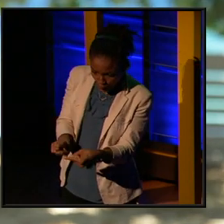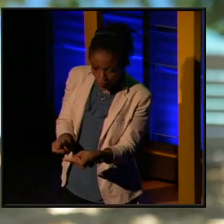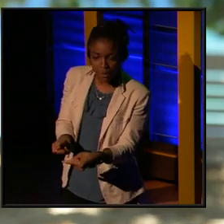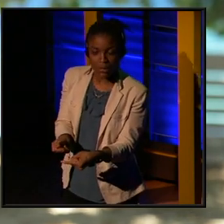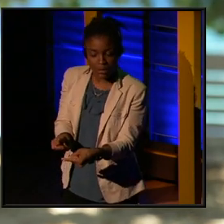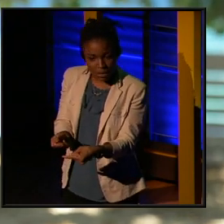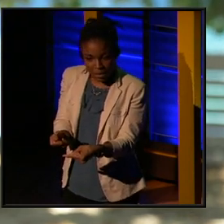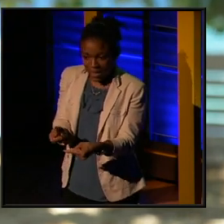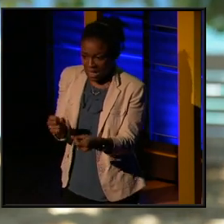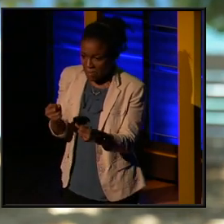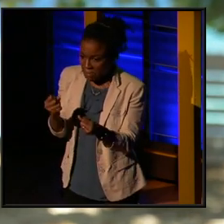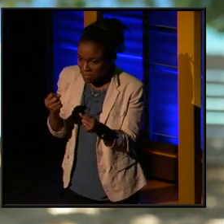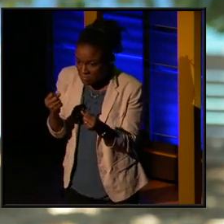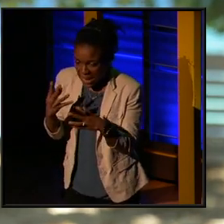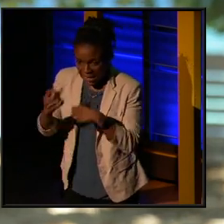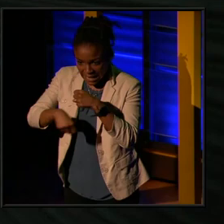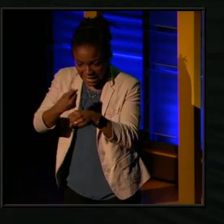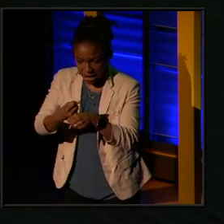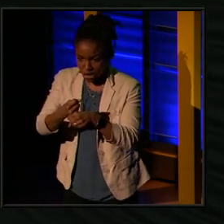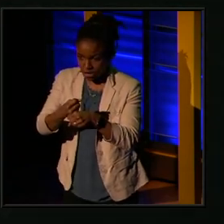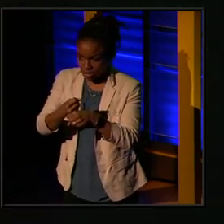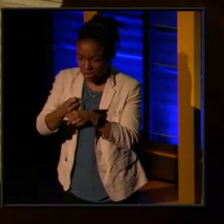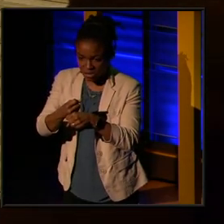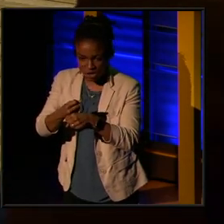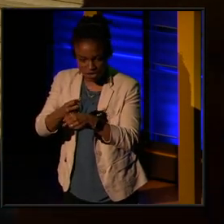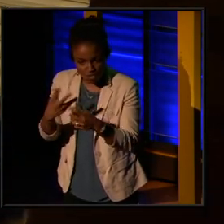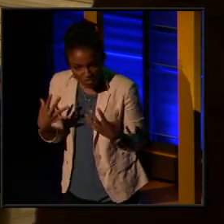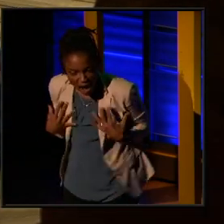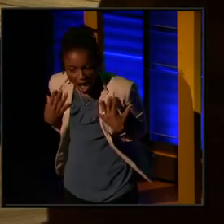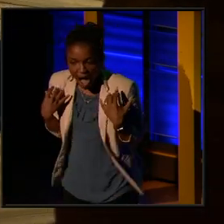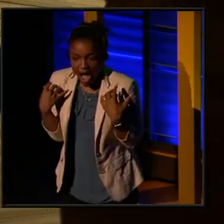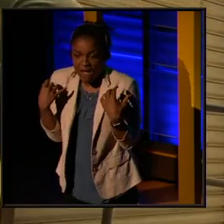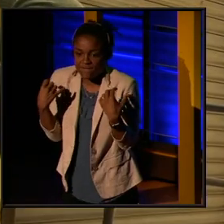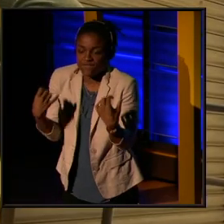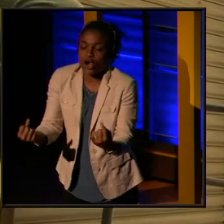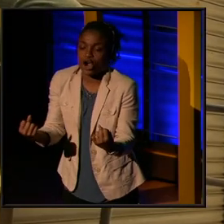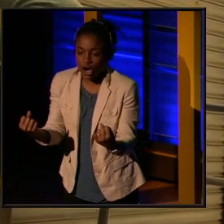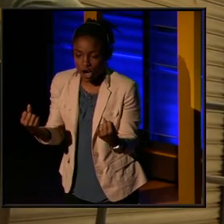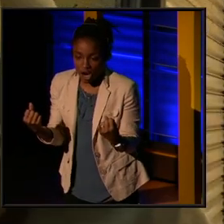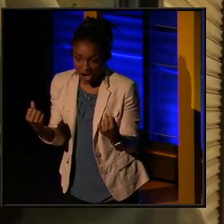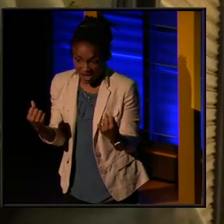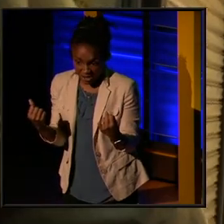and decades for it to recover, if ever. The deeper you dig, the bigger it gets.